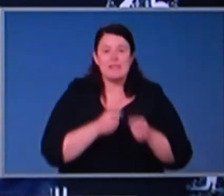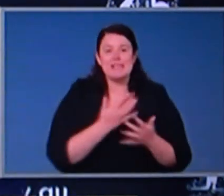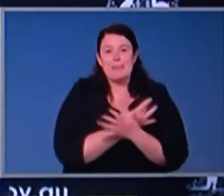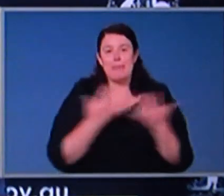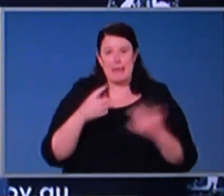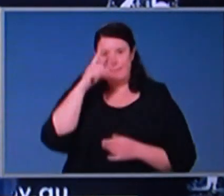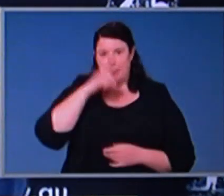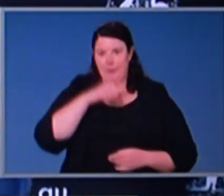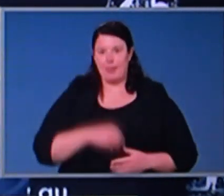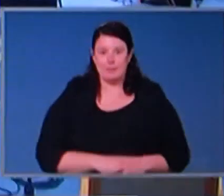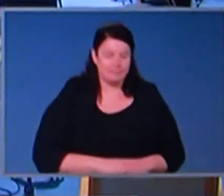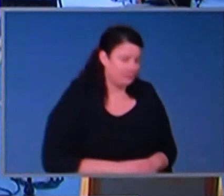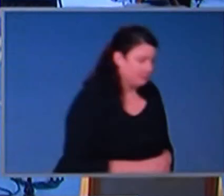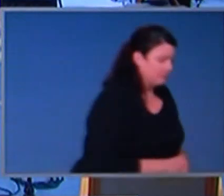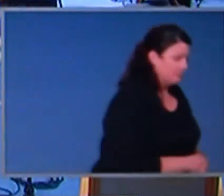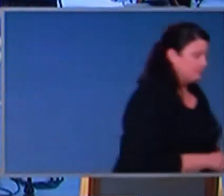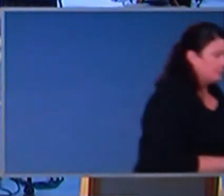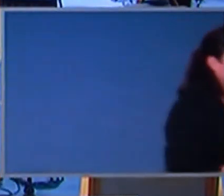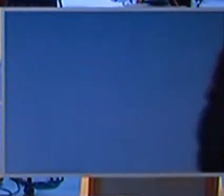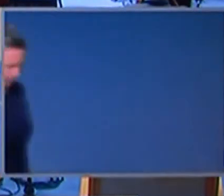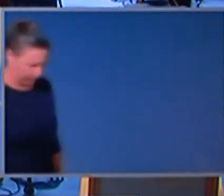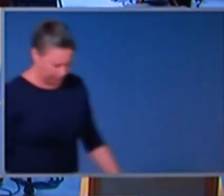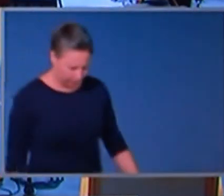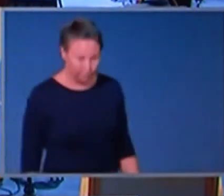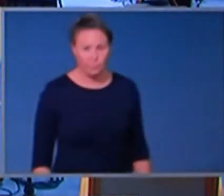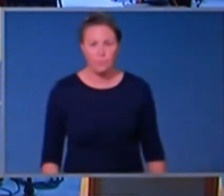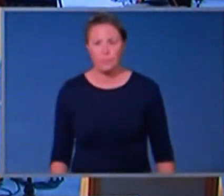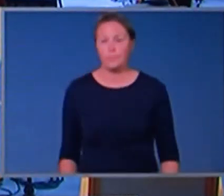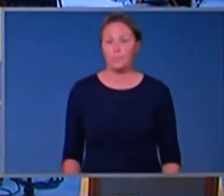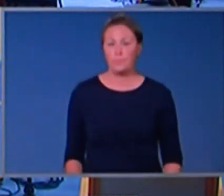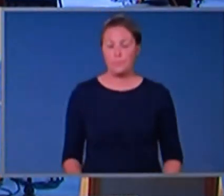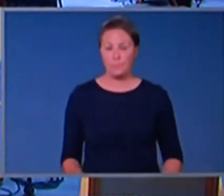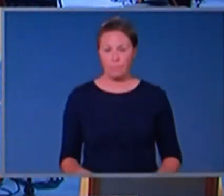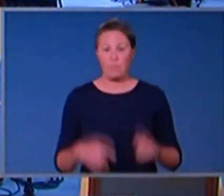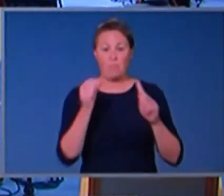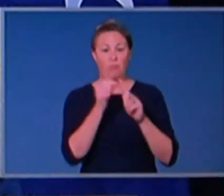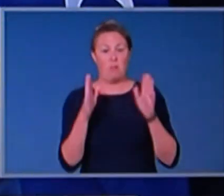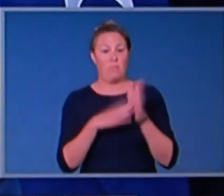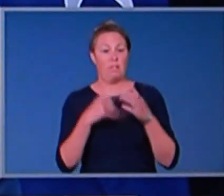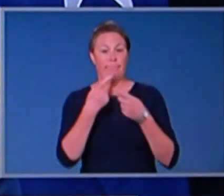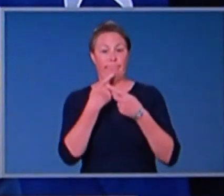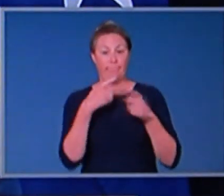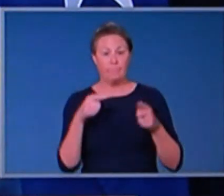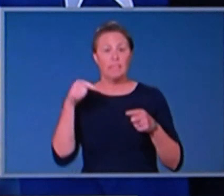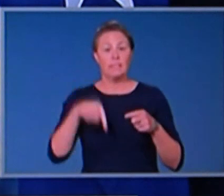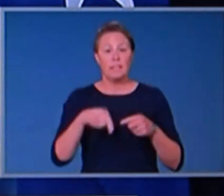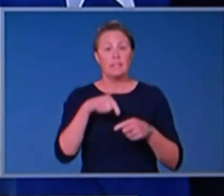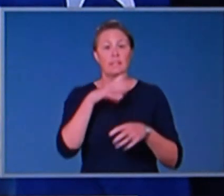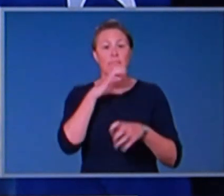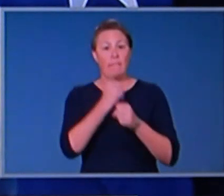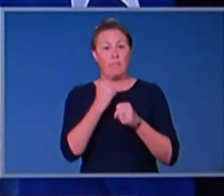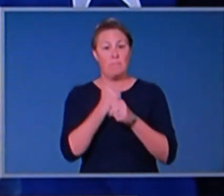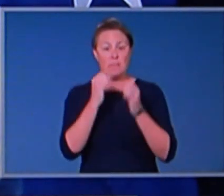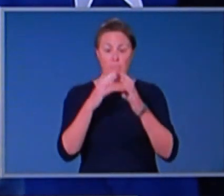place. Just before we go, I just want to confirm that Parliament is coming back on the 12th, 13th and 14th of May.